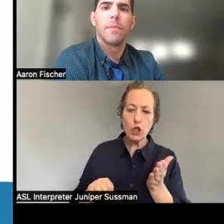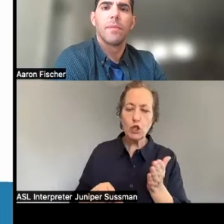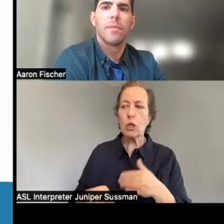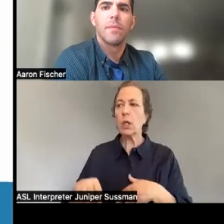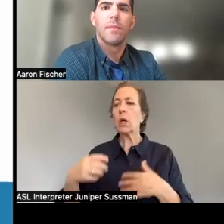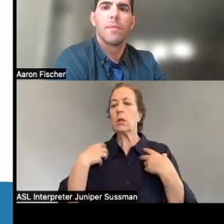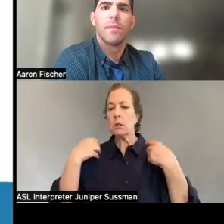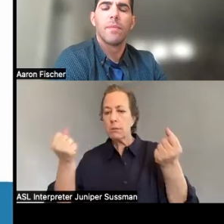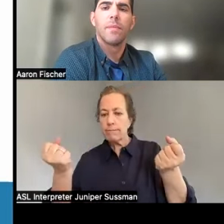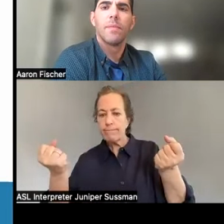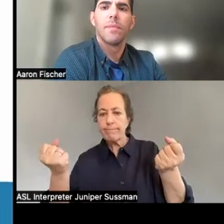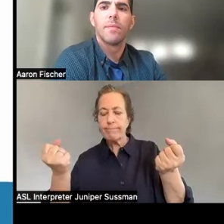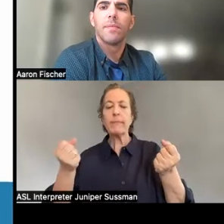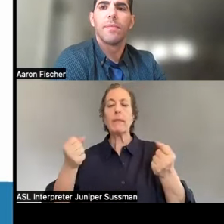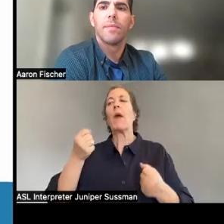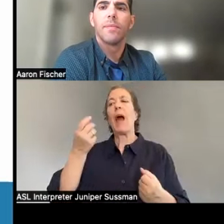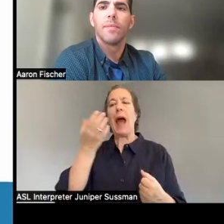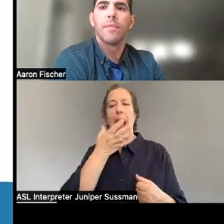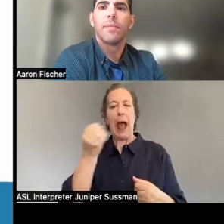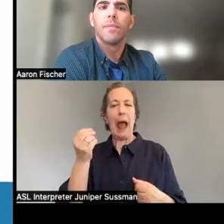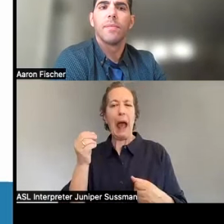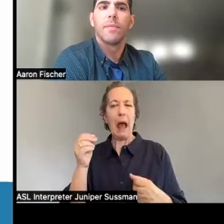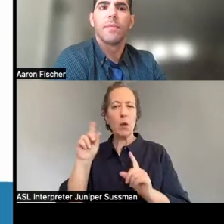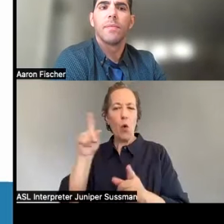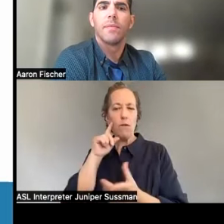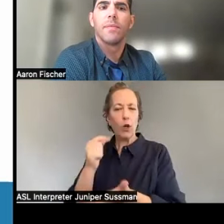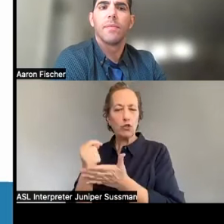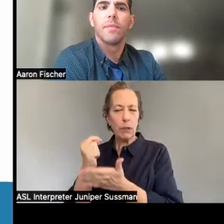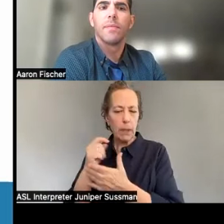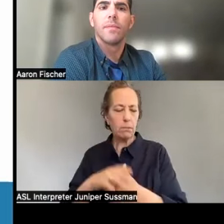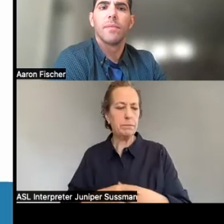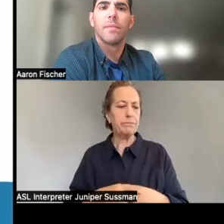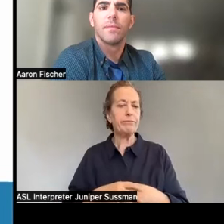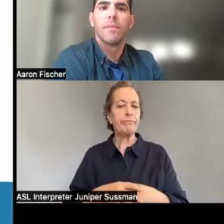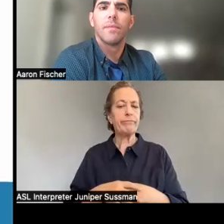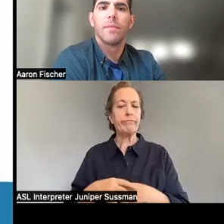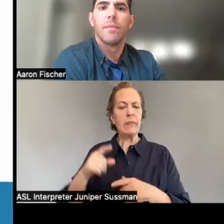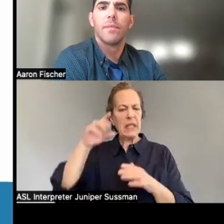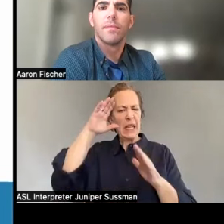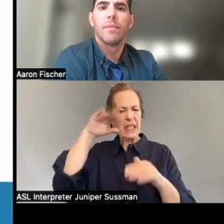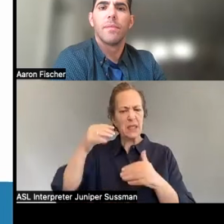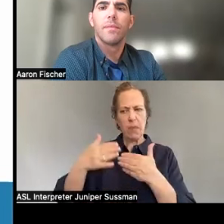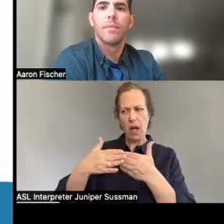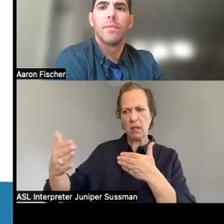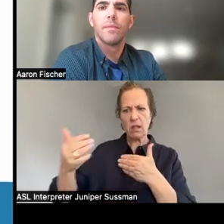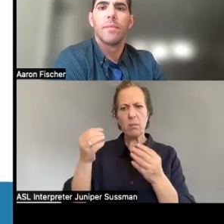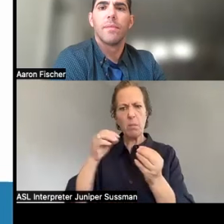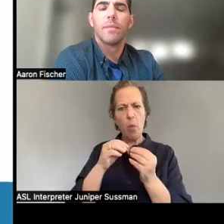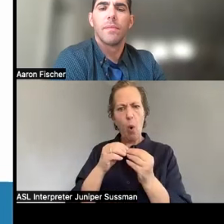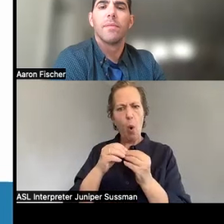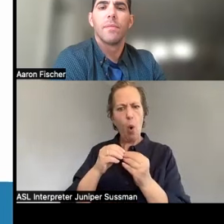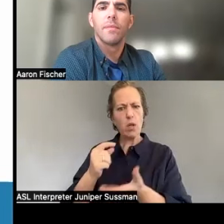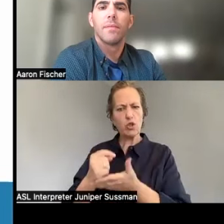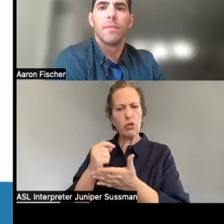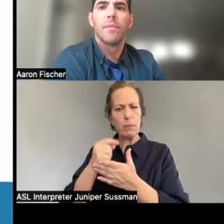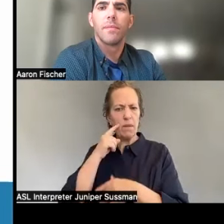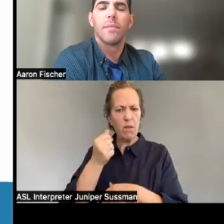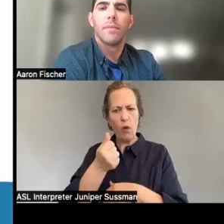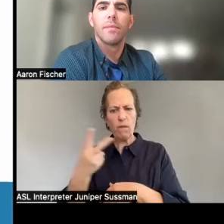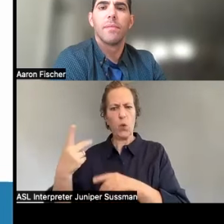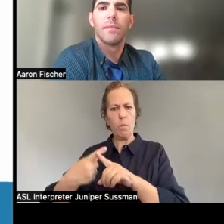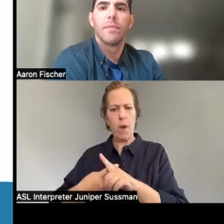and start her cancer treatments. She has several more months of treatments remaining, but has run out of paid time off. For